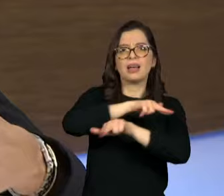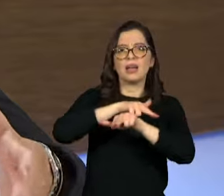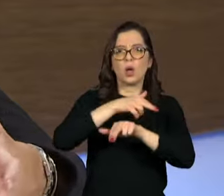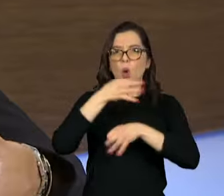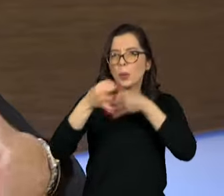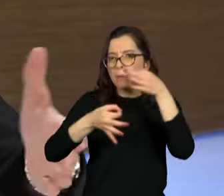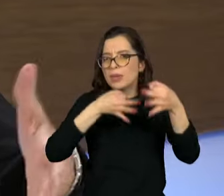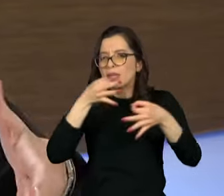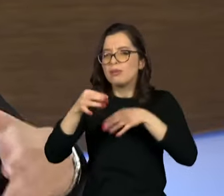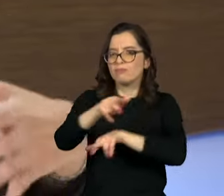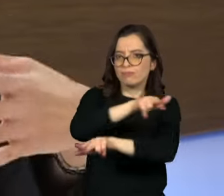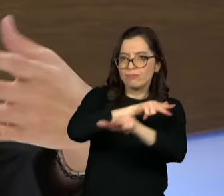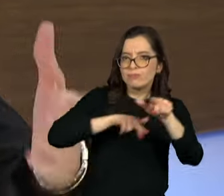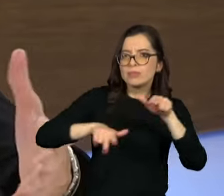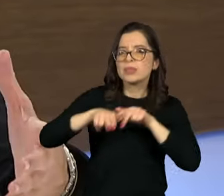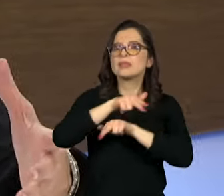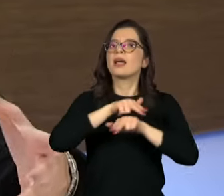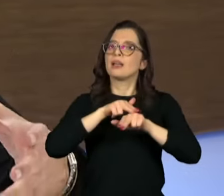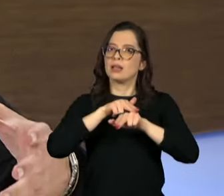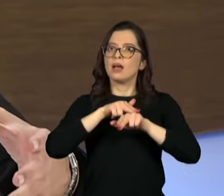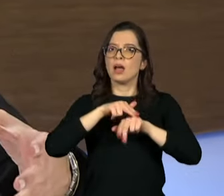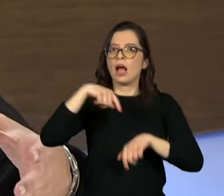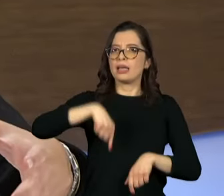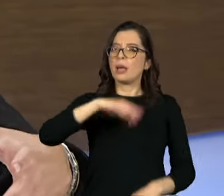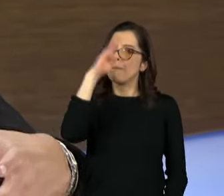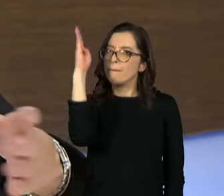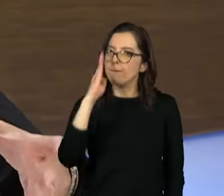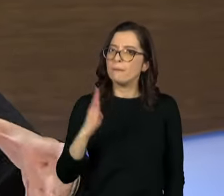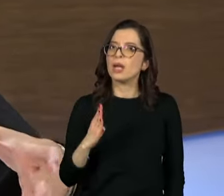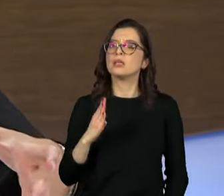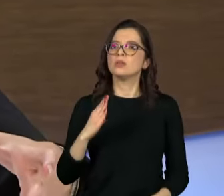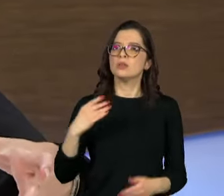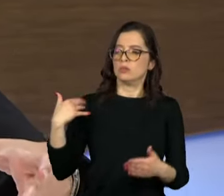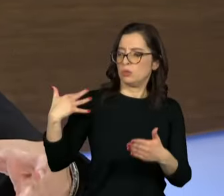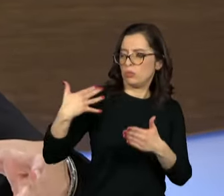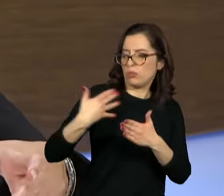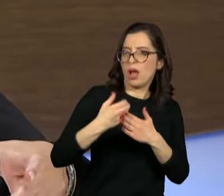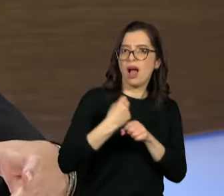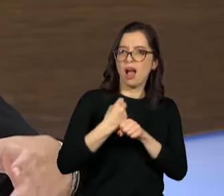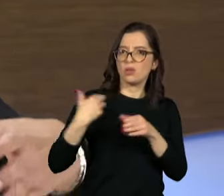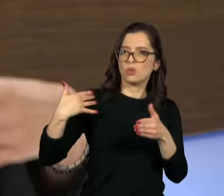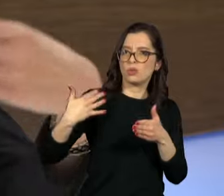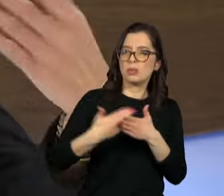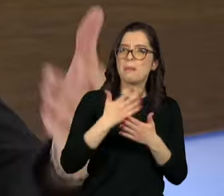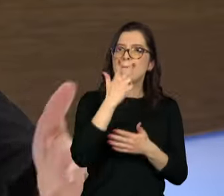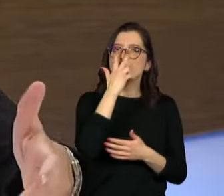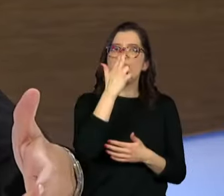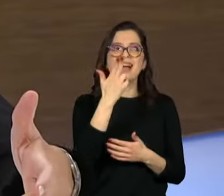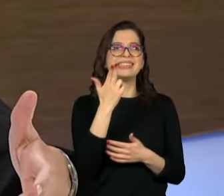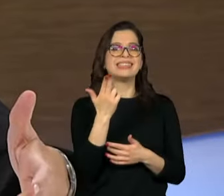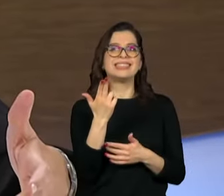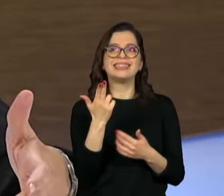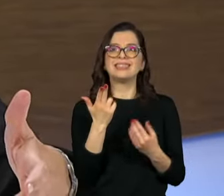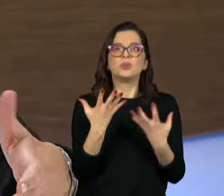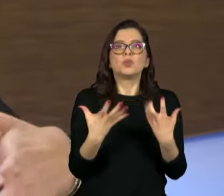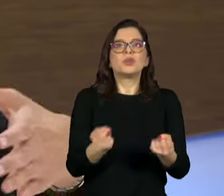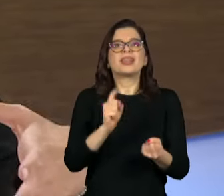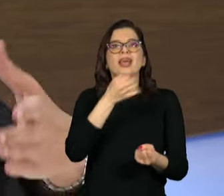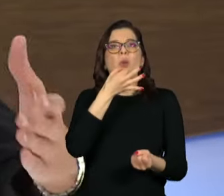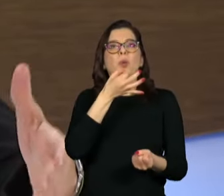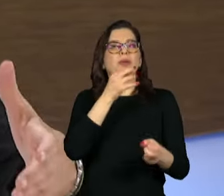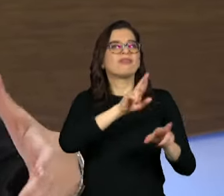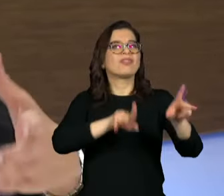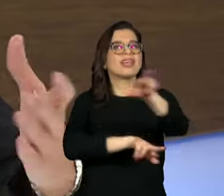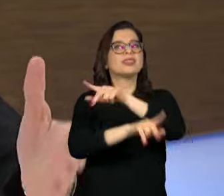vem, nos últimos anos, de contexto com muito pouco espaço para discordância, com muito pouco espaço para o dissenso,